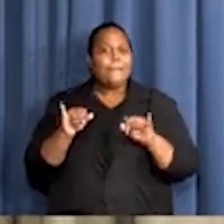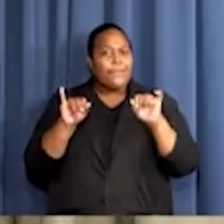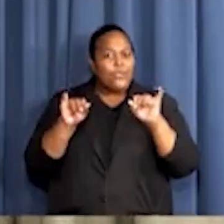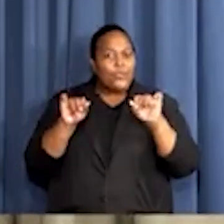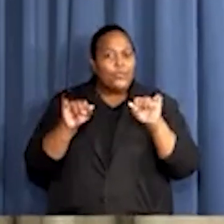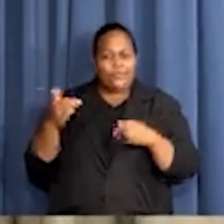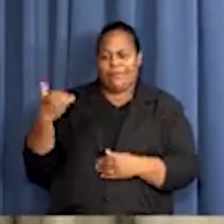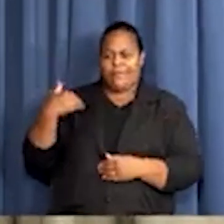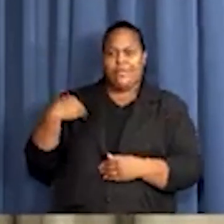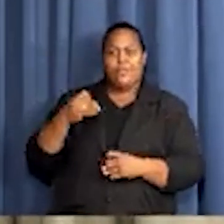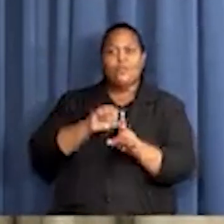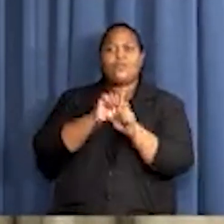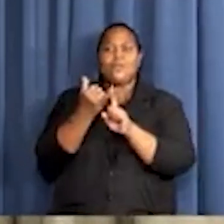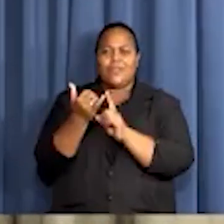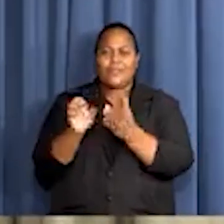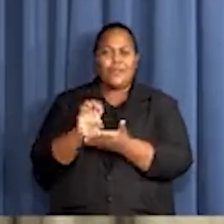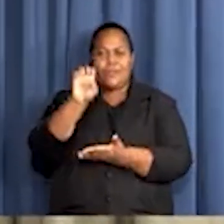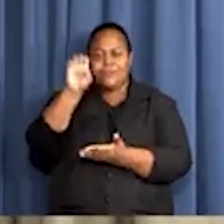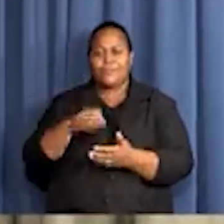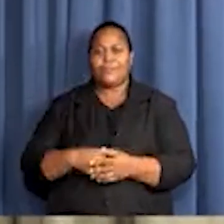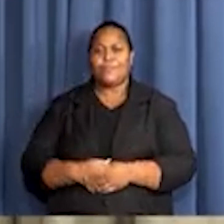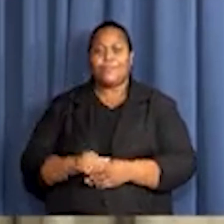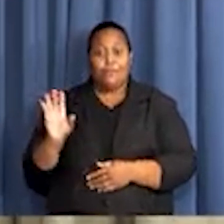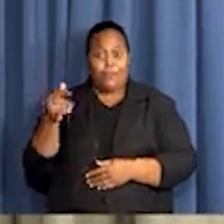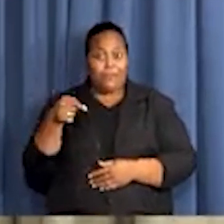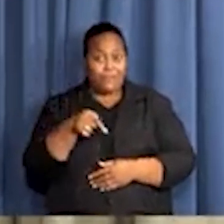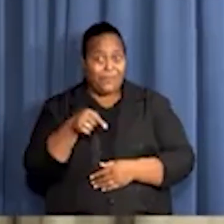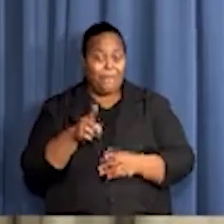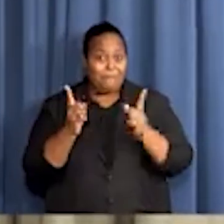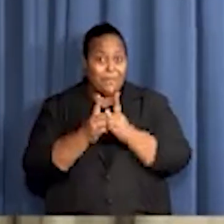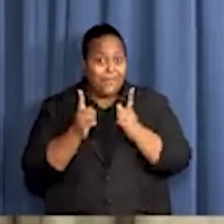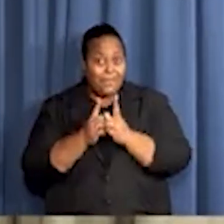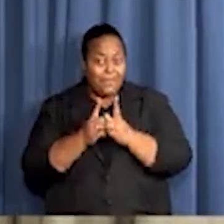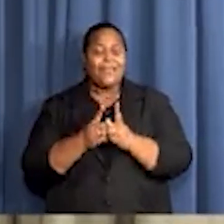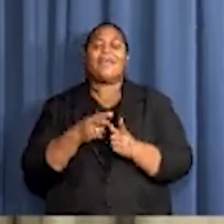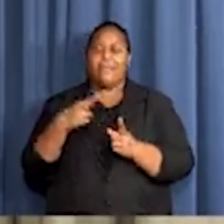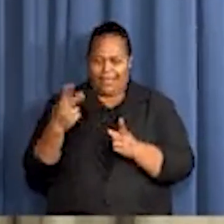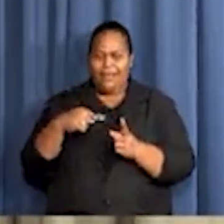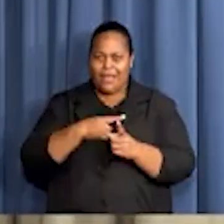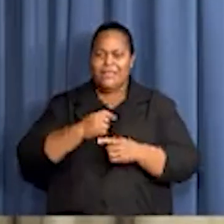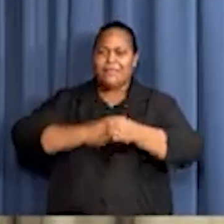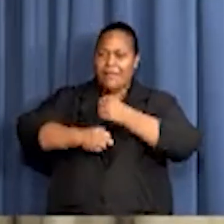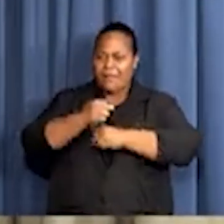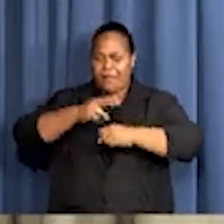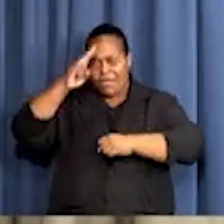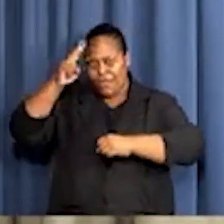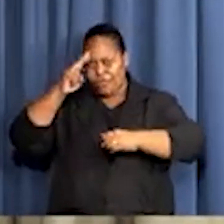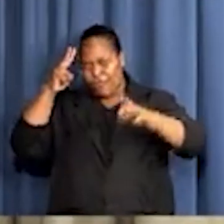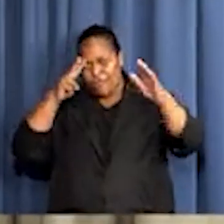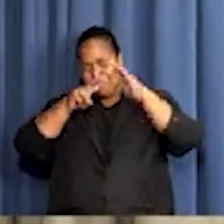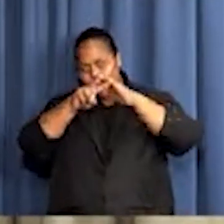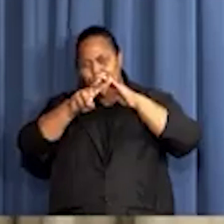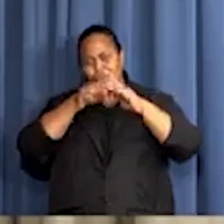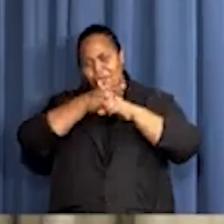affecting society and the economy. From that will come the basis for a national vision to guide